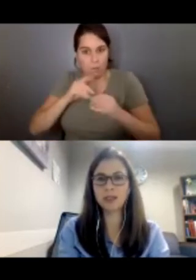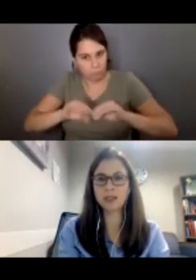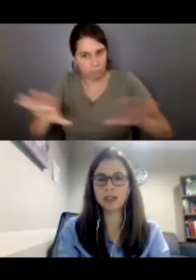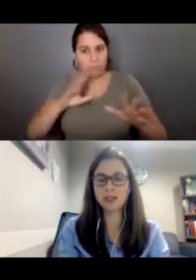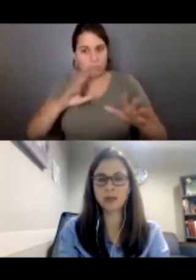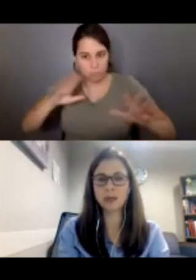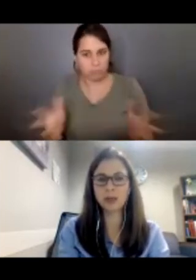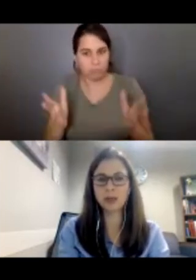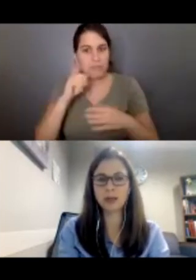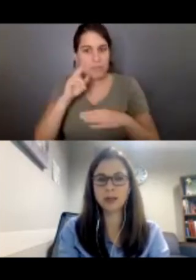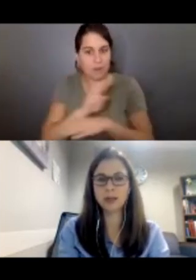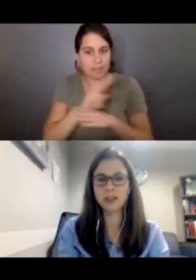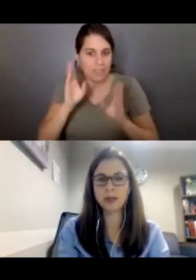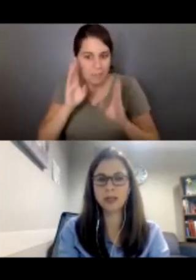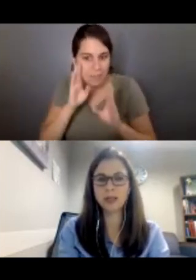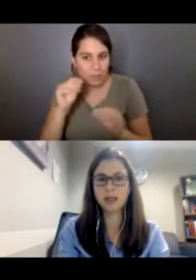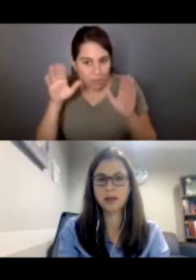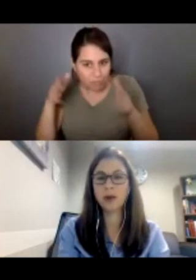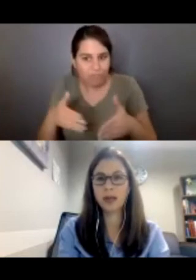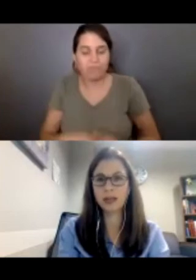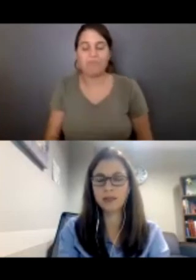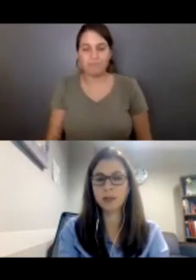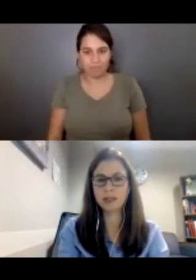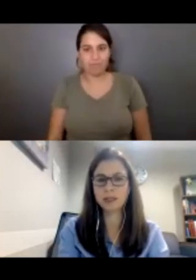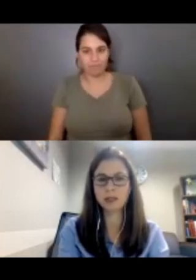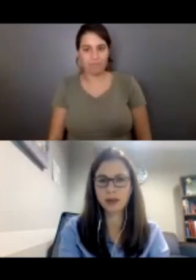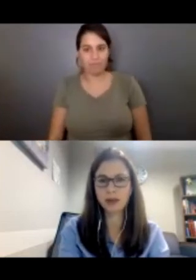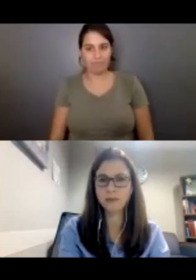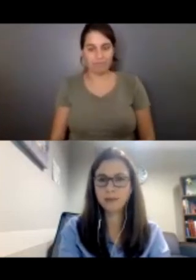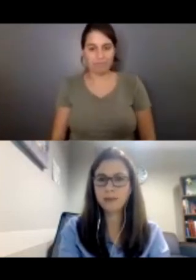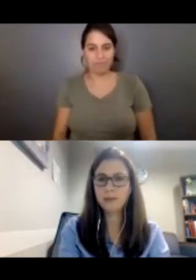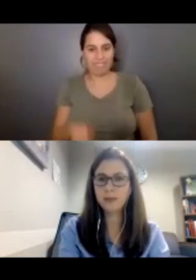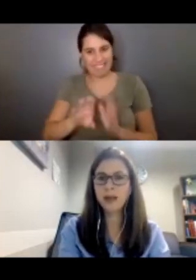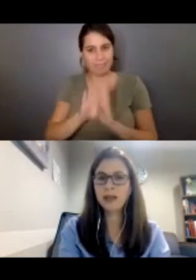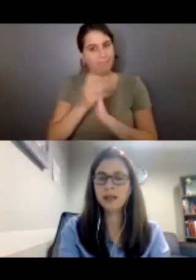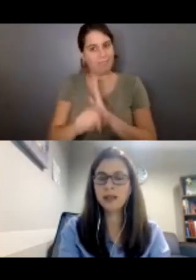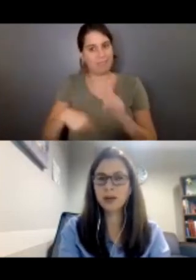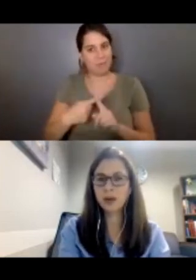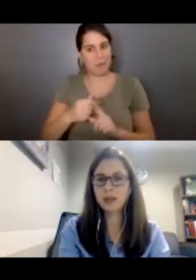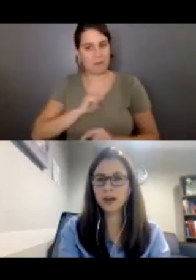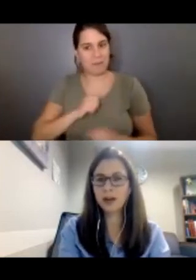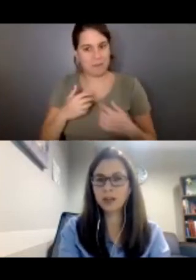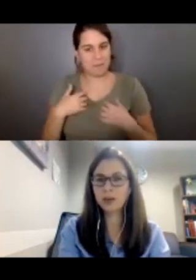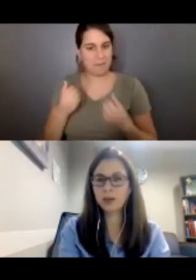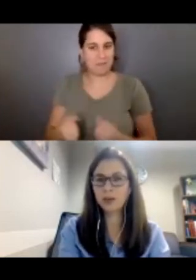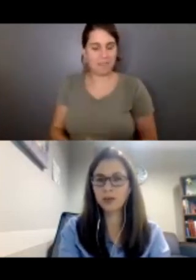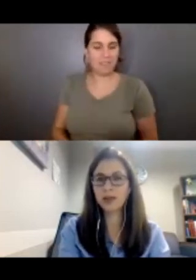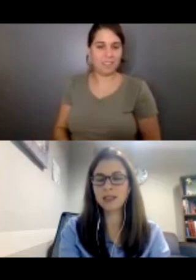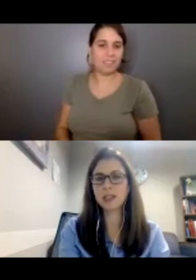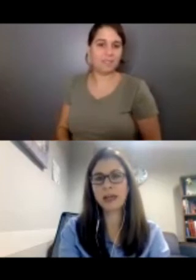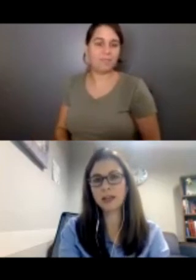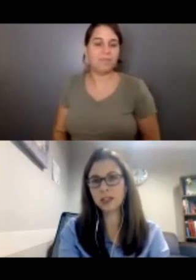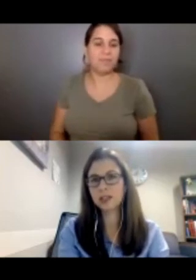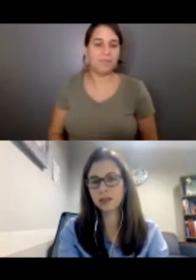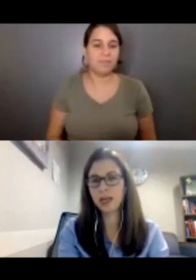for residents to be working on and developing skills around. Dr. Gawande here also reflects